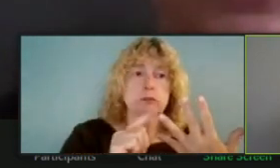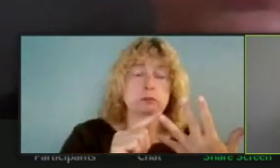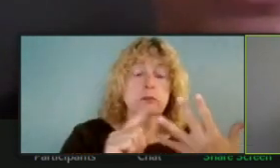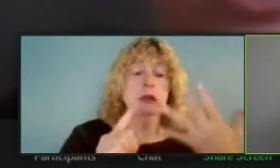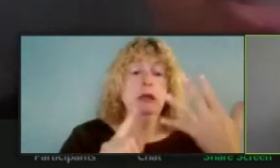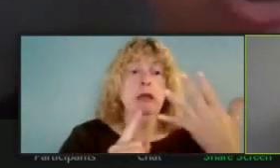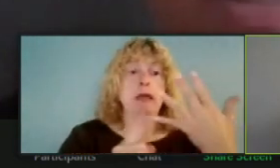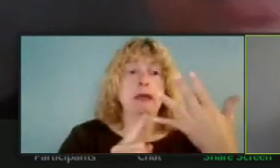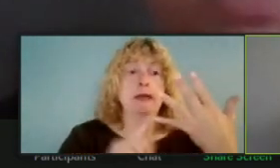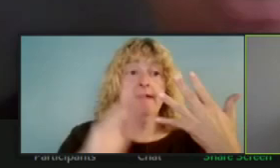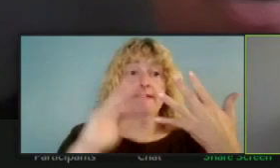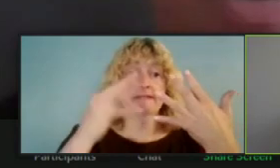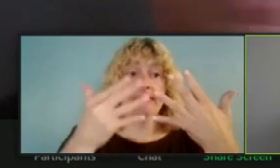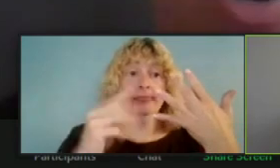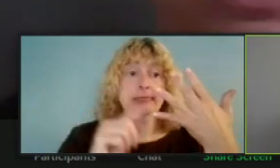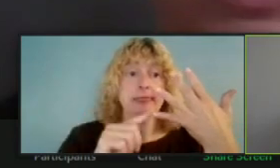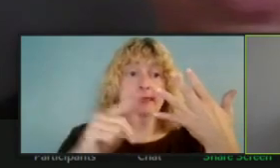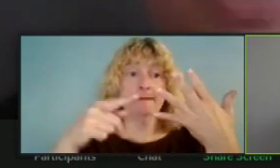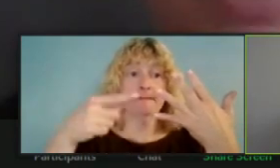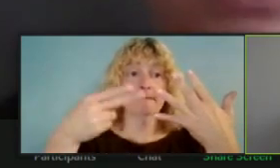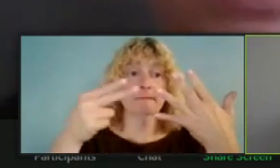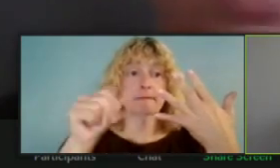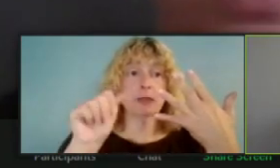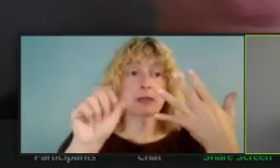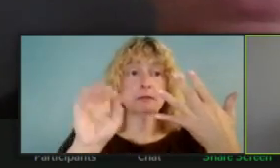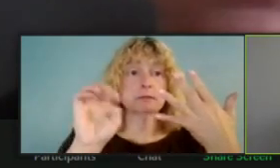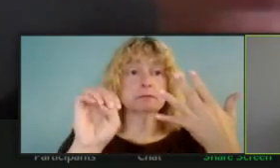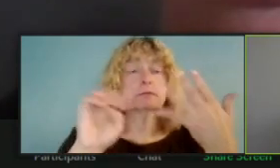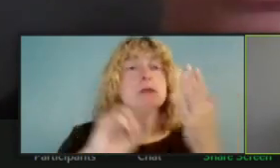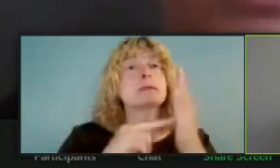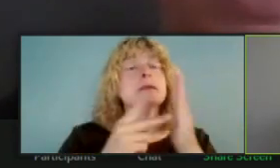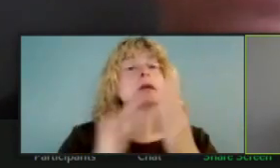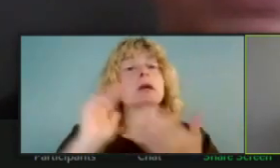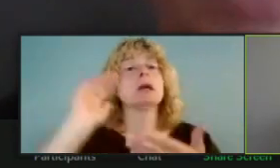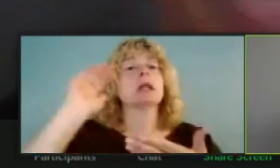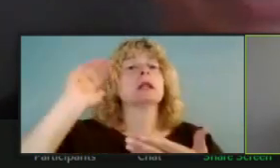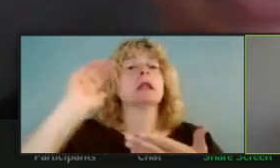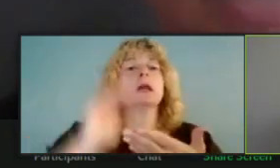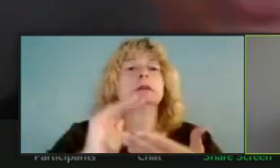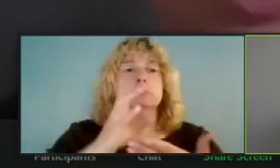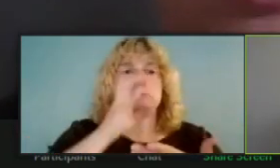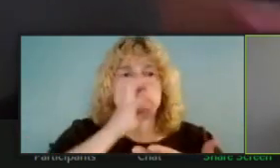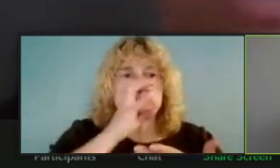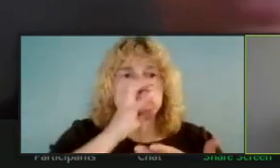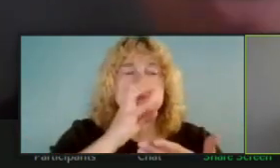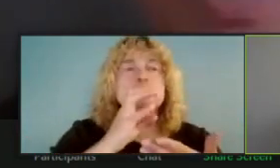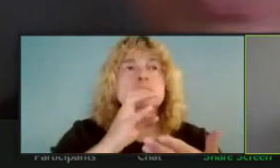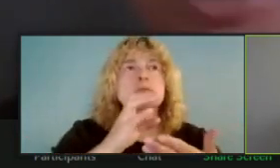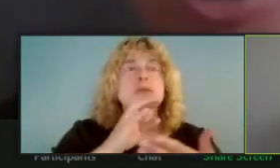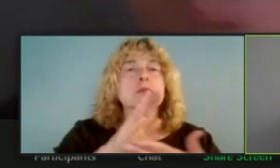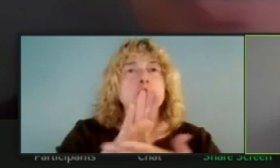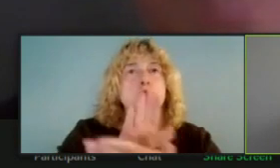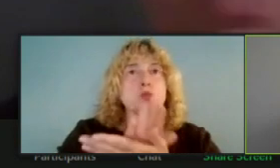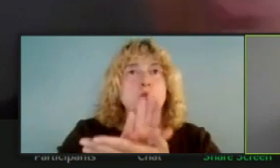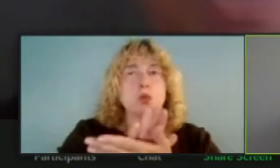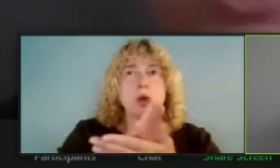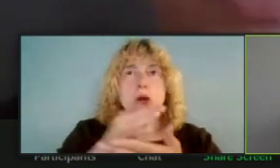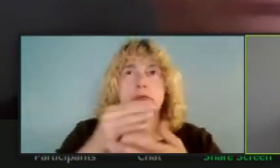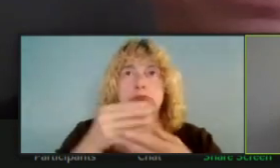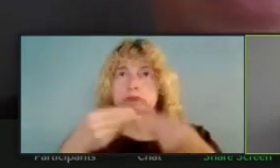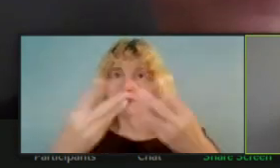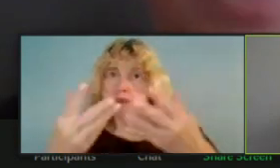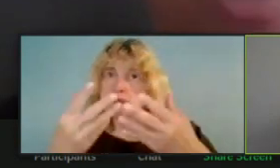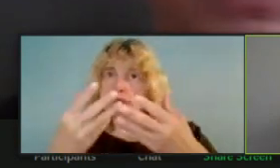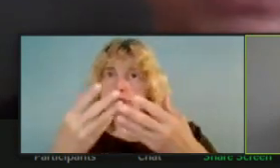some of those restrictions are loosened. Schools are given guidance and strong recommendations about what they